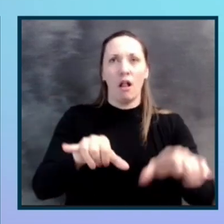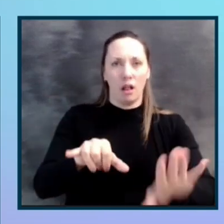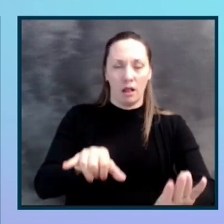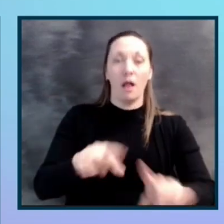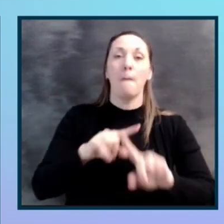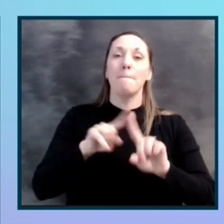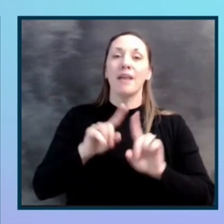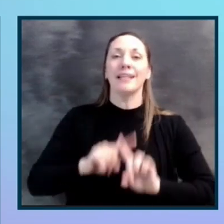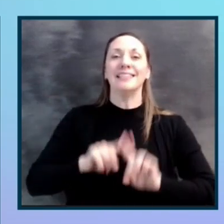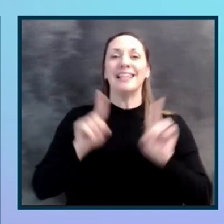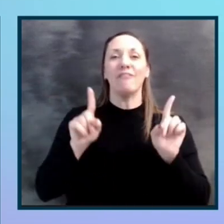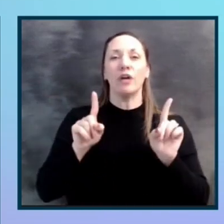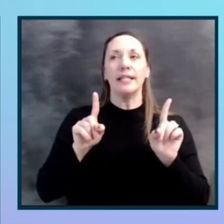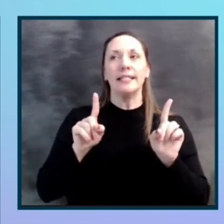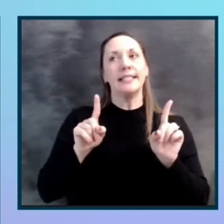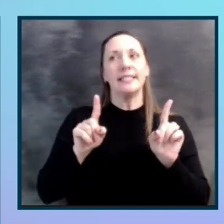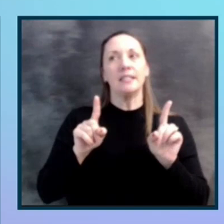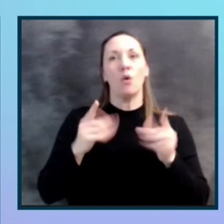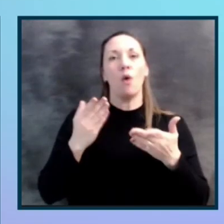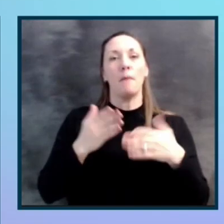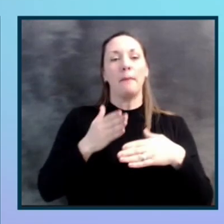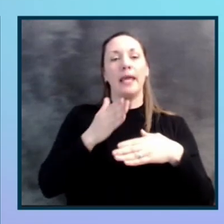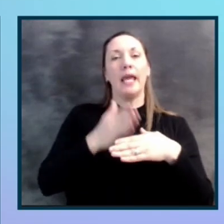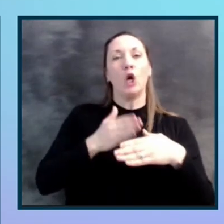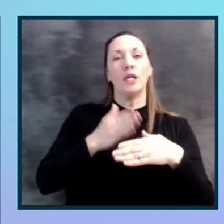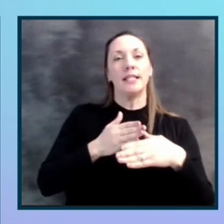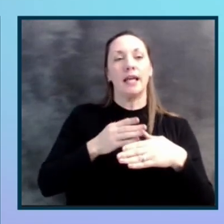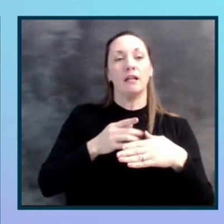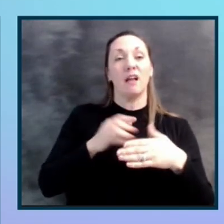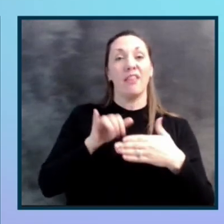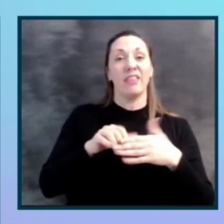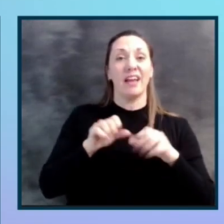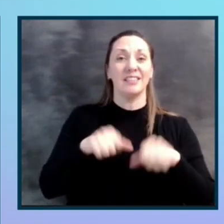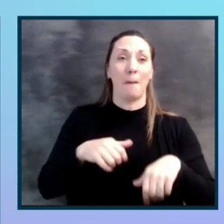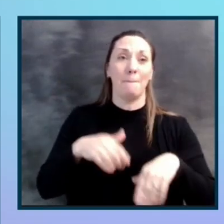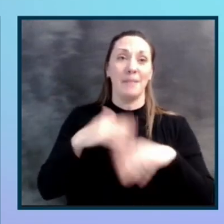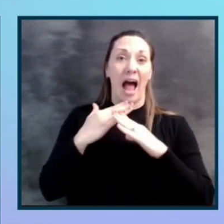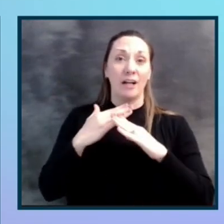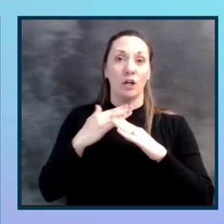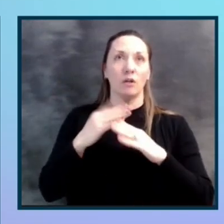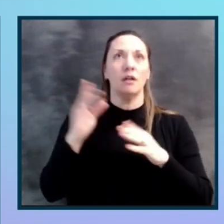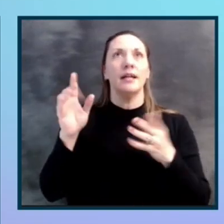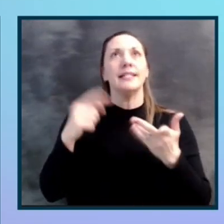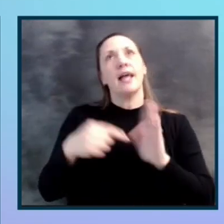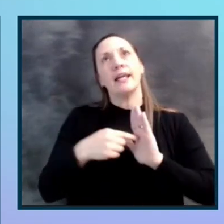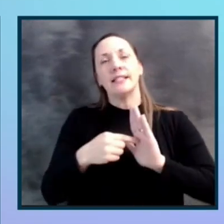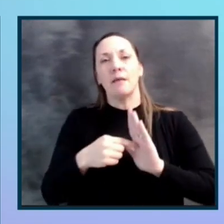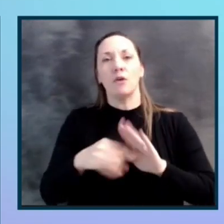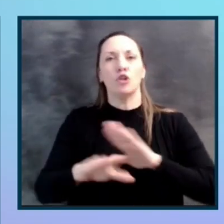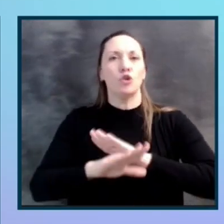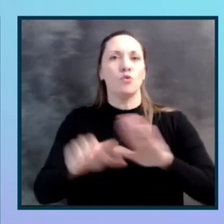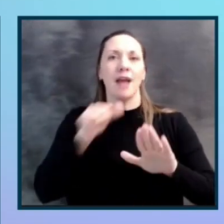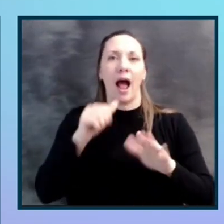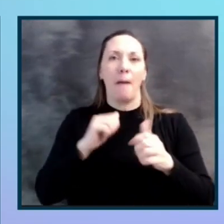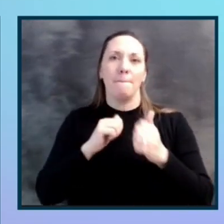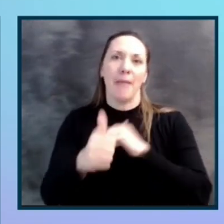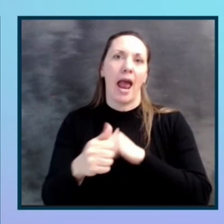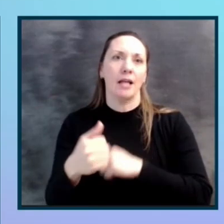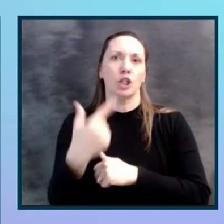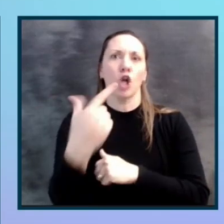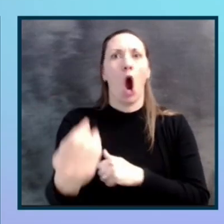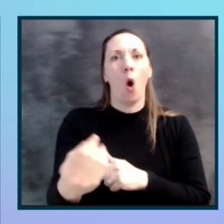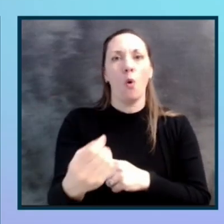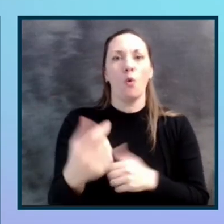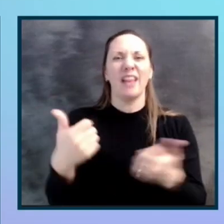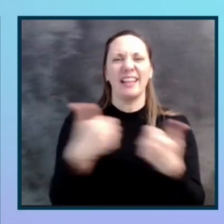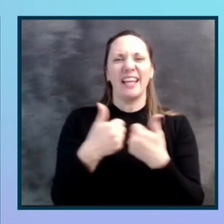is what may be an irritant is an actual blocker. It's like a do not pass go. It's like Monopoly, go straight to jail. You